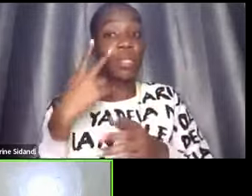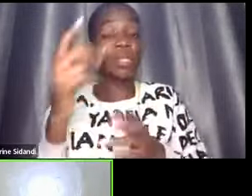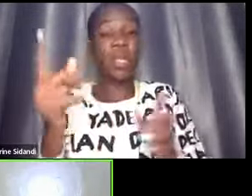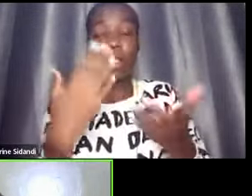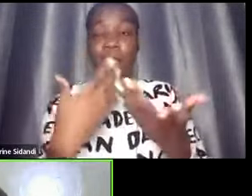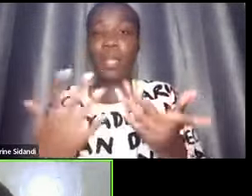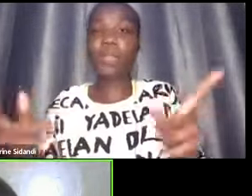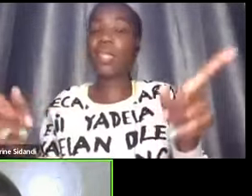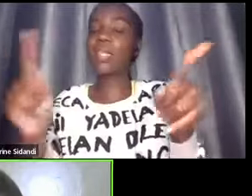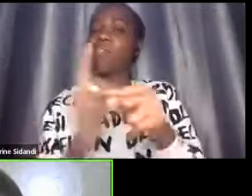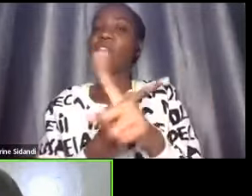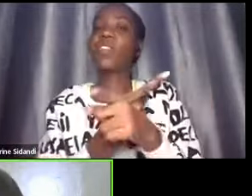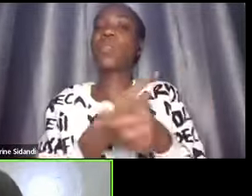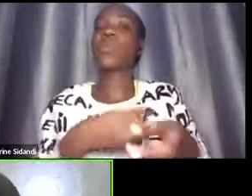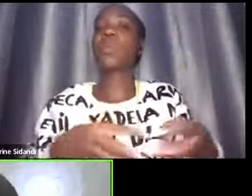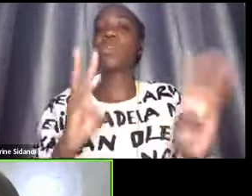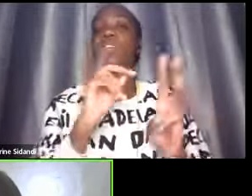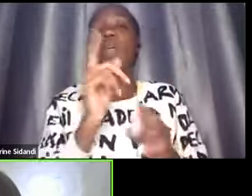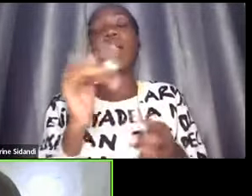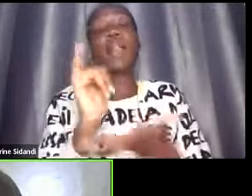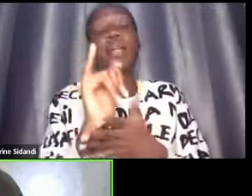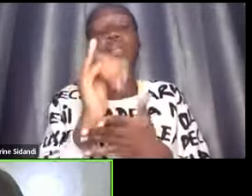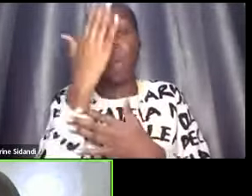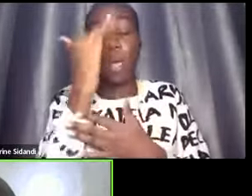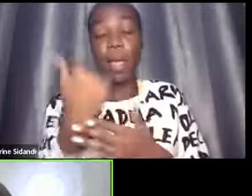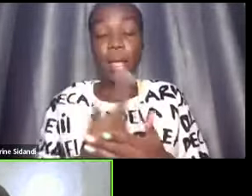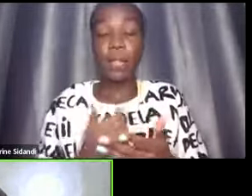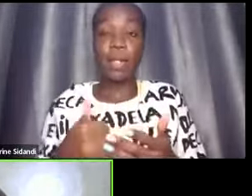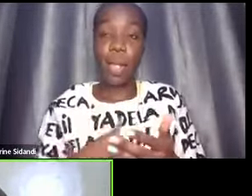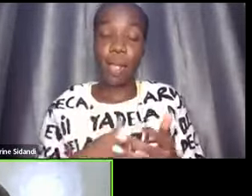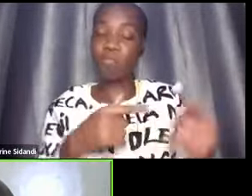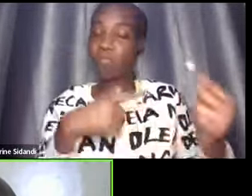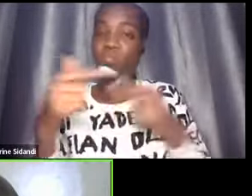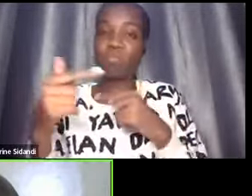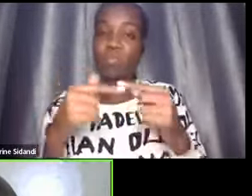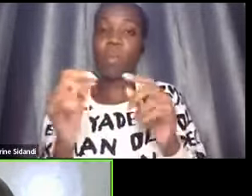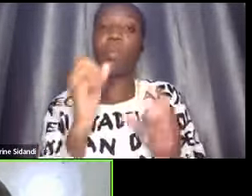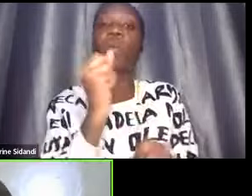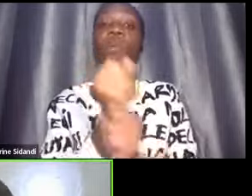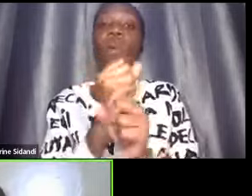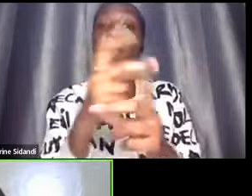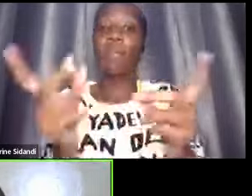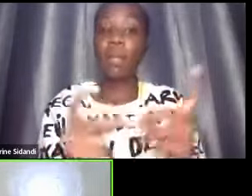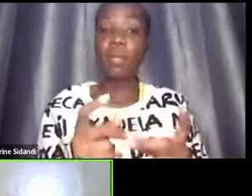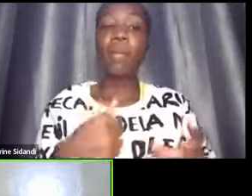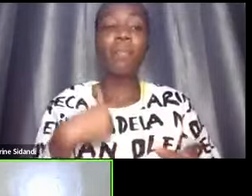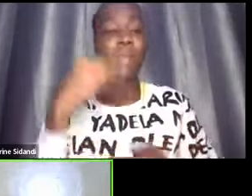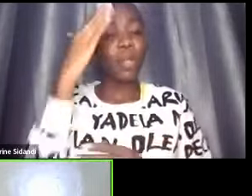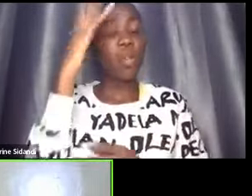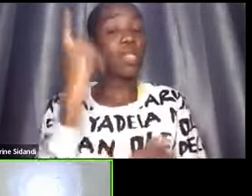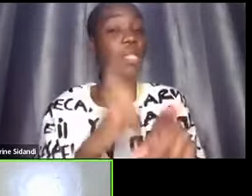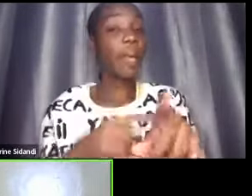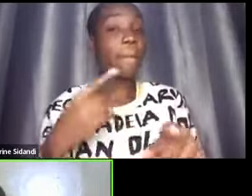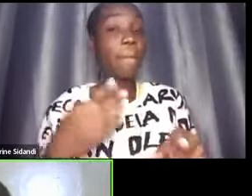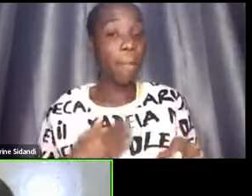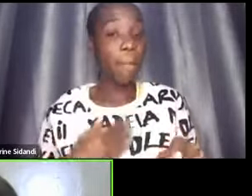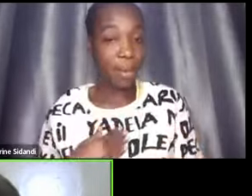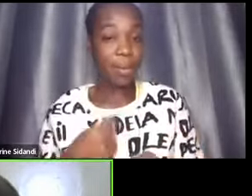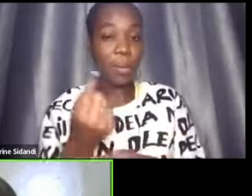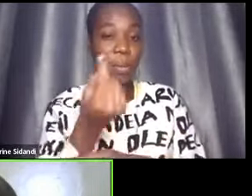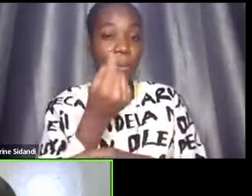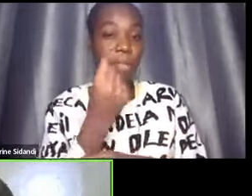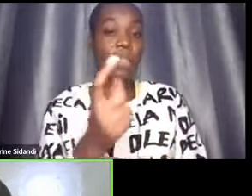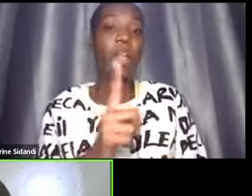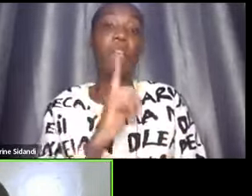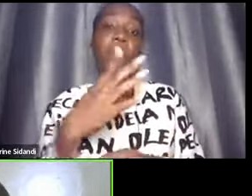conflict at the workplace. Now, I want to tell you a small story. I know my time is limited, But that's what I'm used to. I've been training